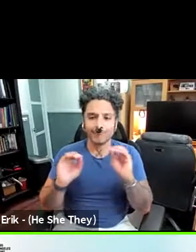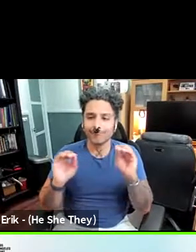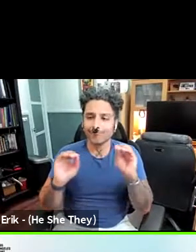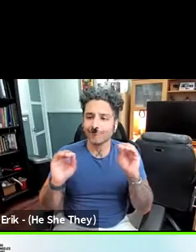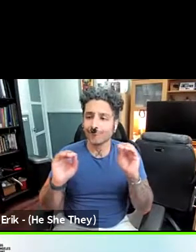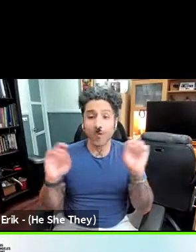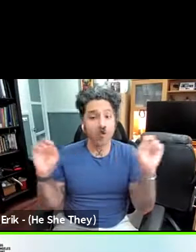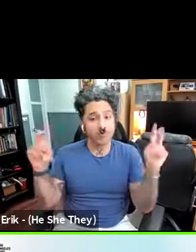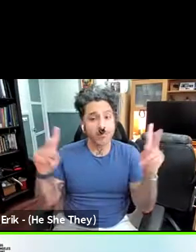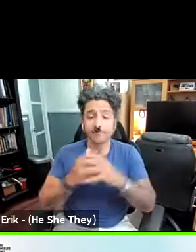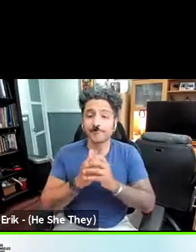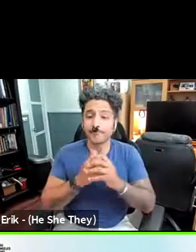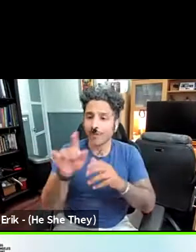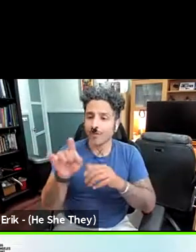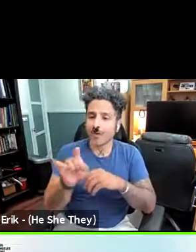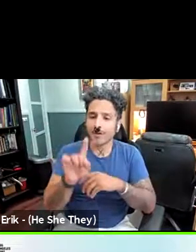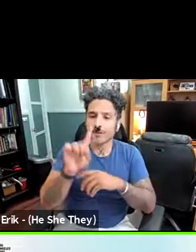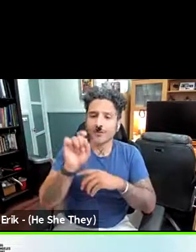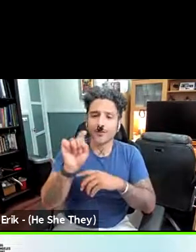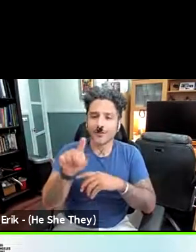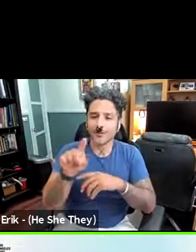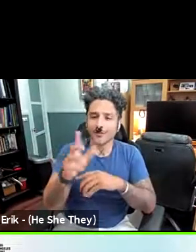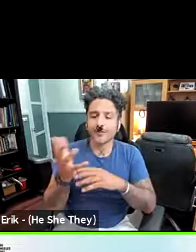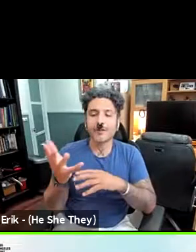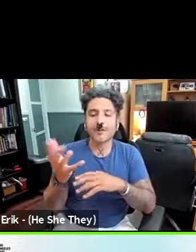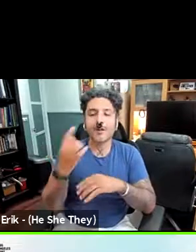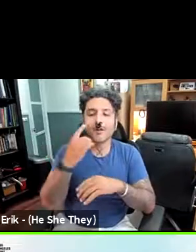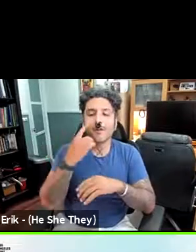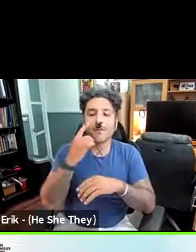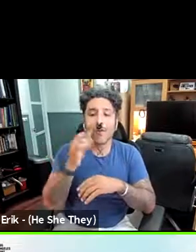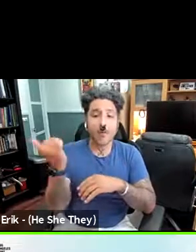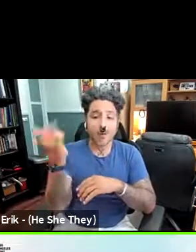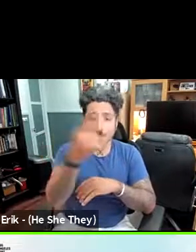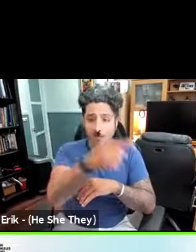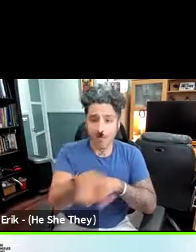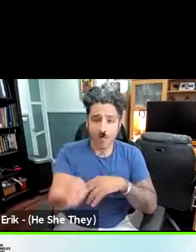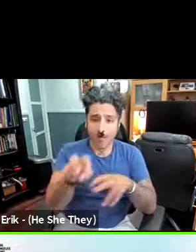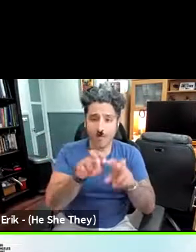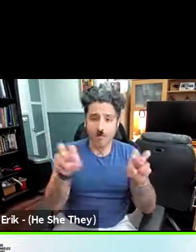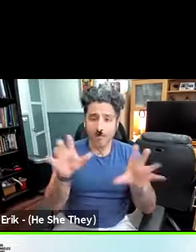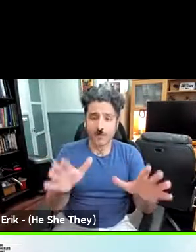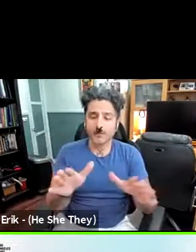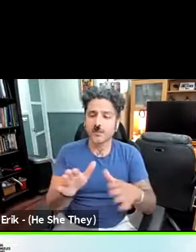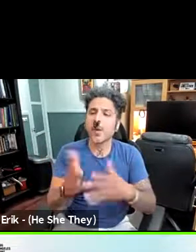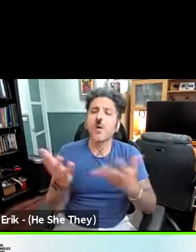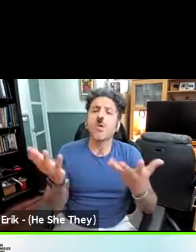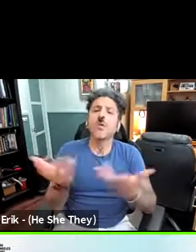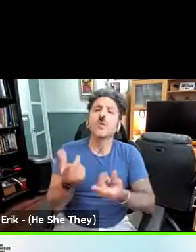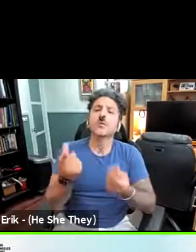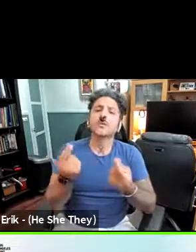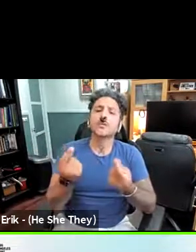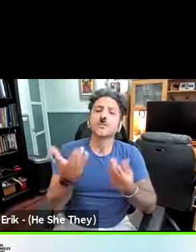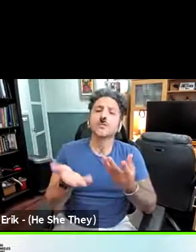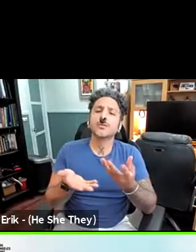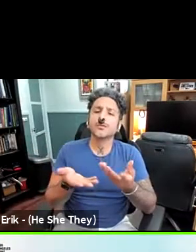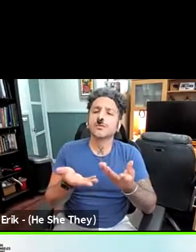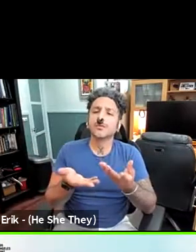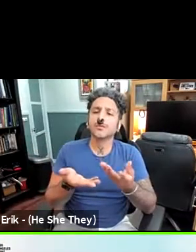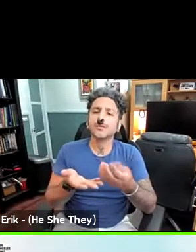Okay. So there's a question, and this question is for all of you. What do you do to uplift